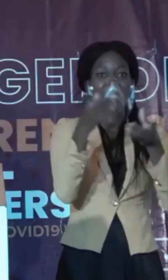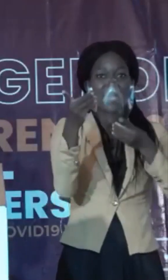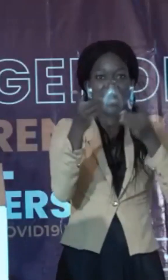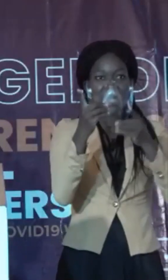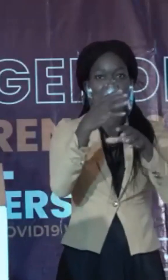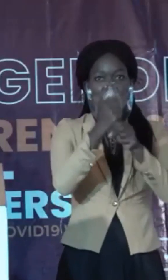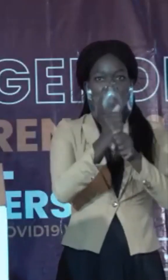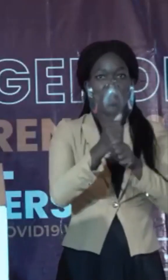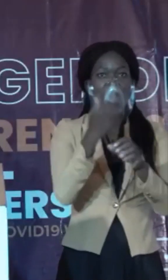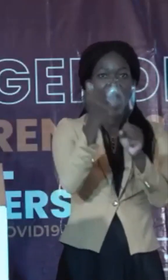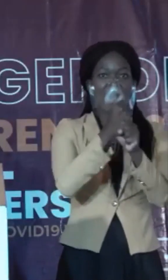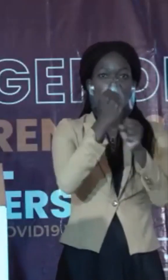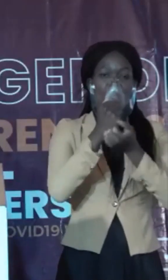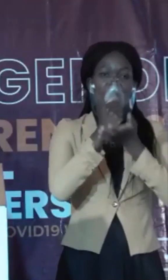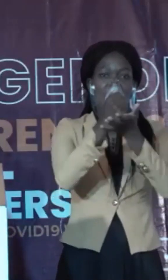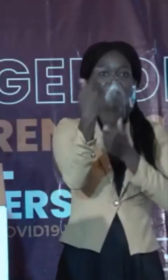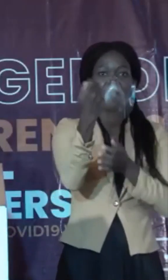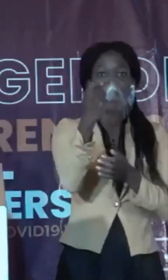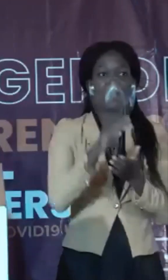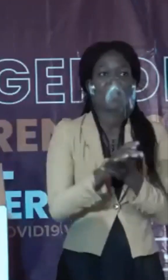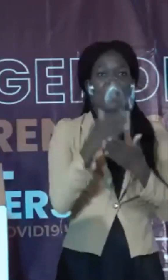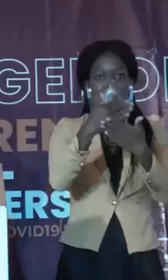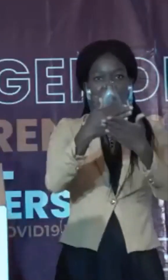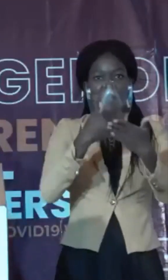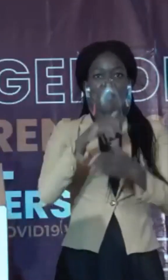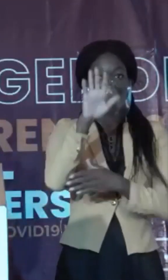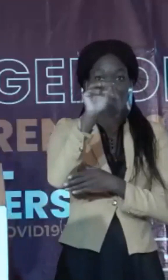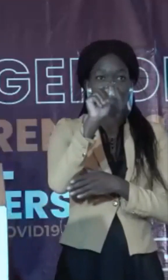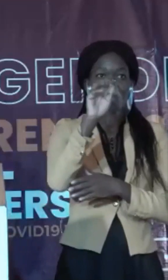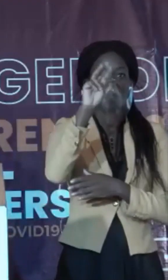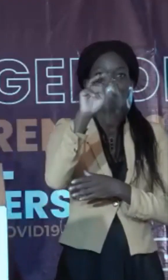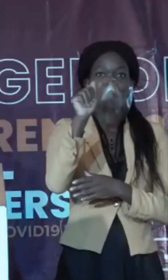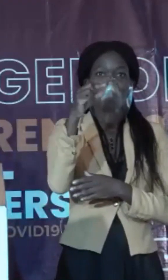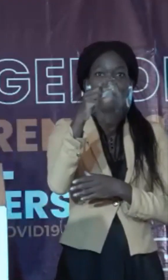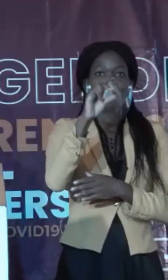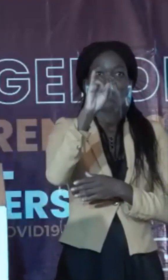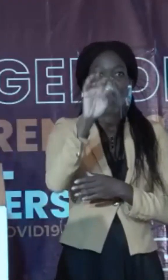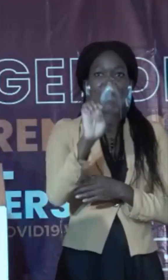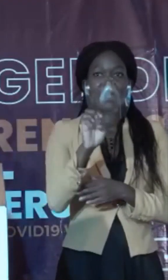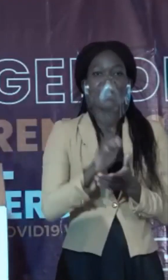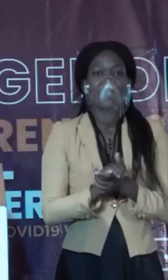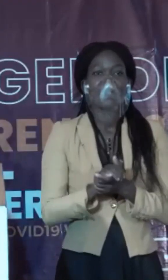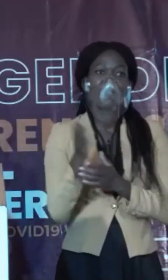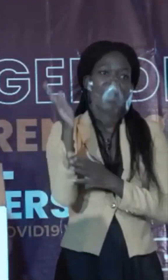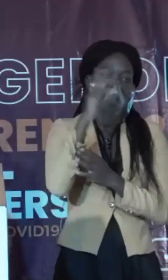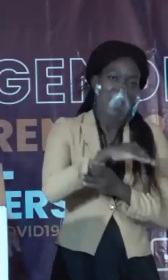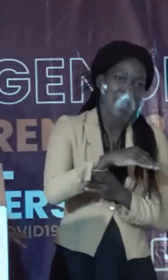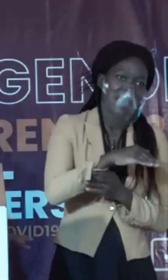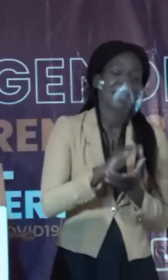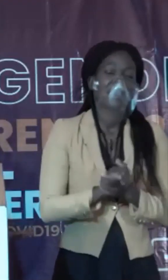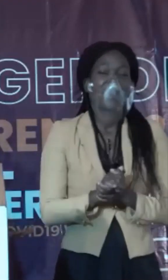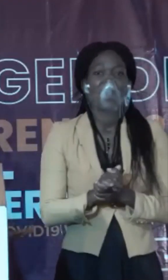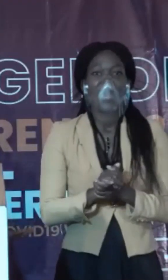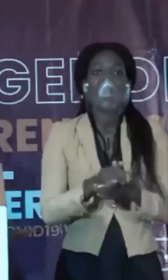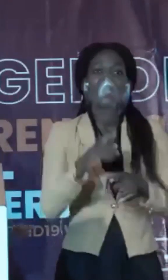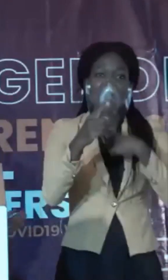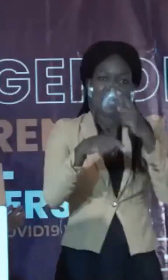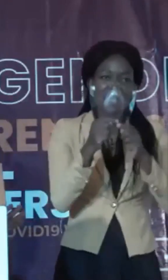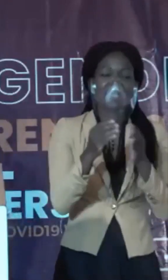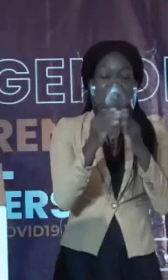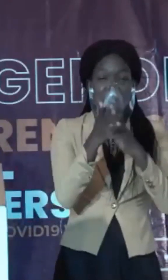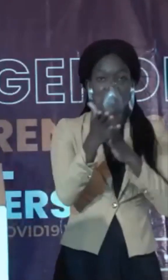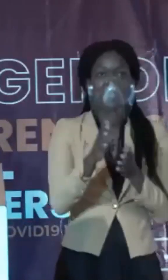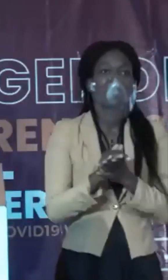I invite Maggie to moderate the session, we will hear the voices from the field on women leadership in agriculture.